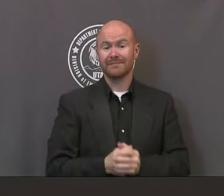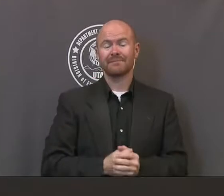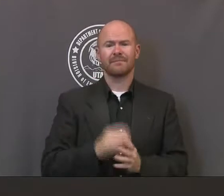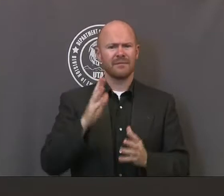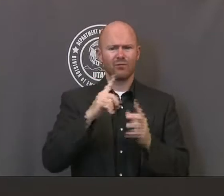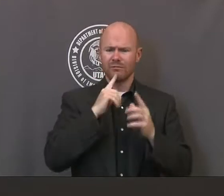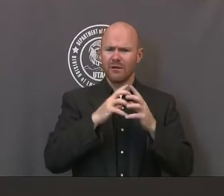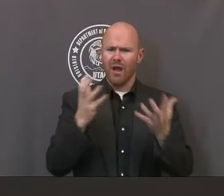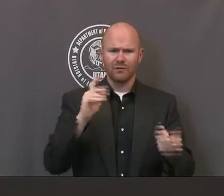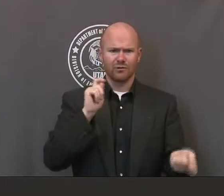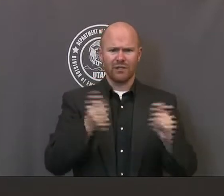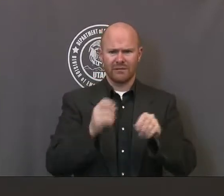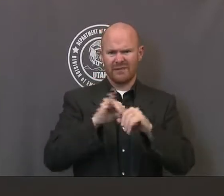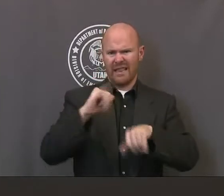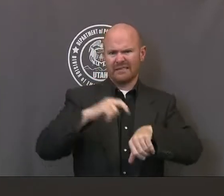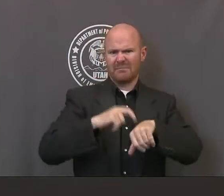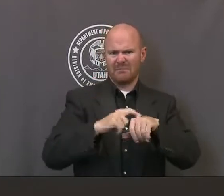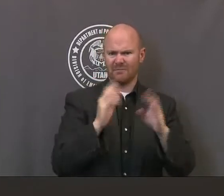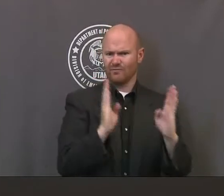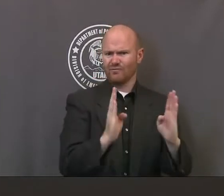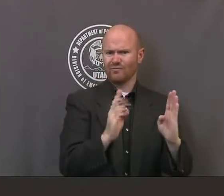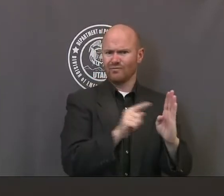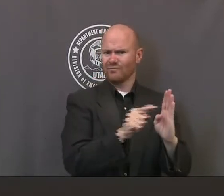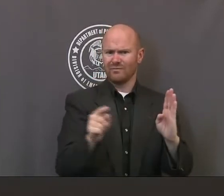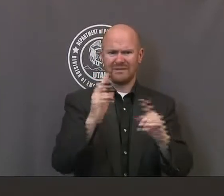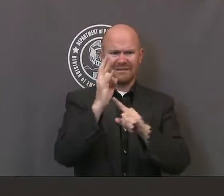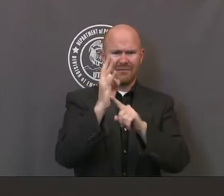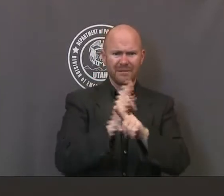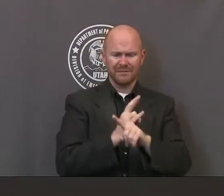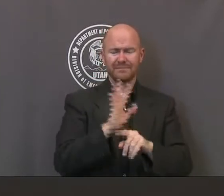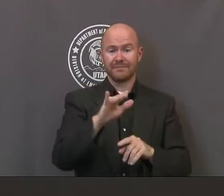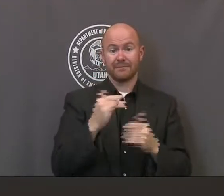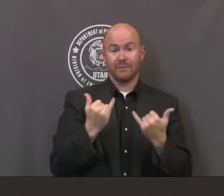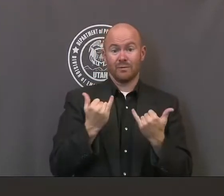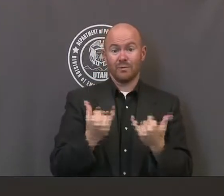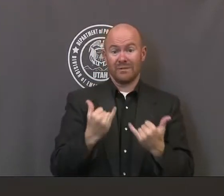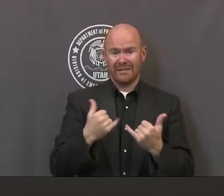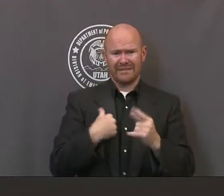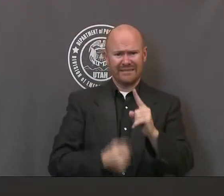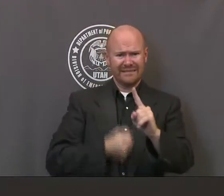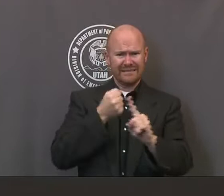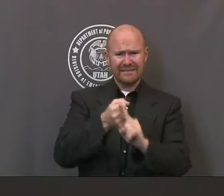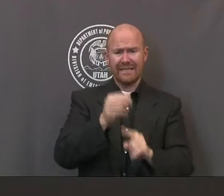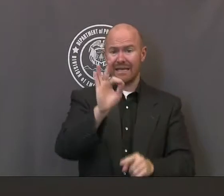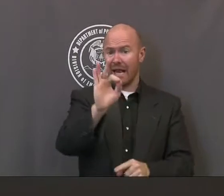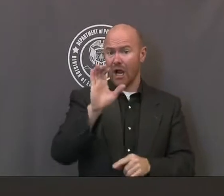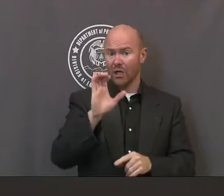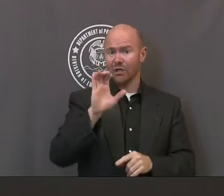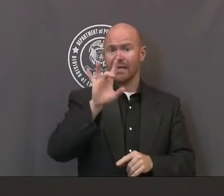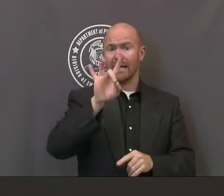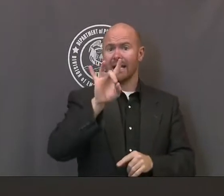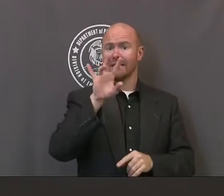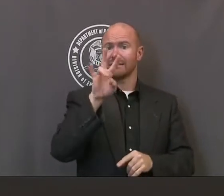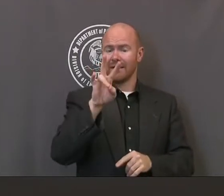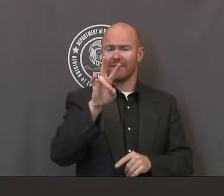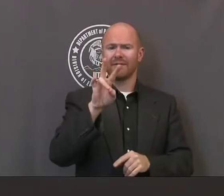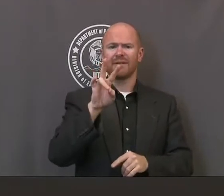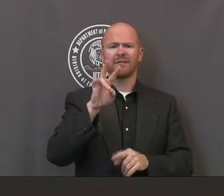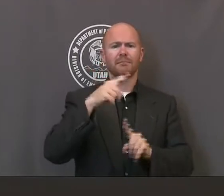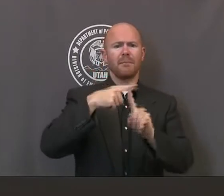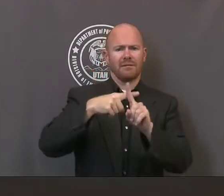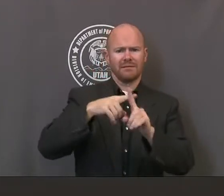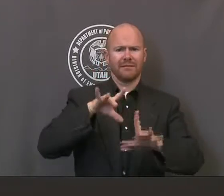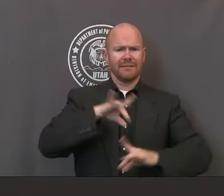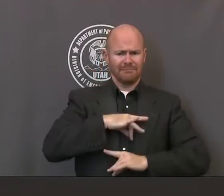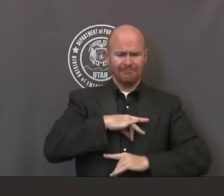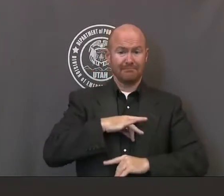has changed in that short period of time. Today, we recorded 987 cases, and our case counts have been